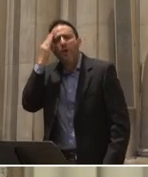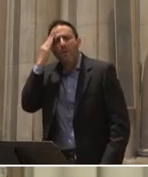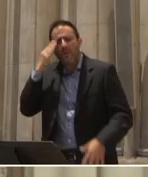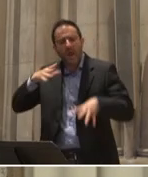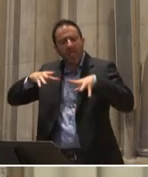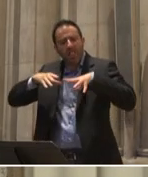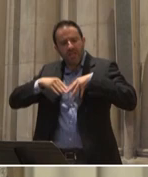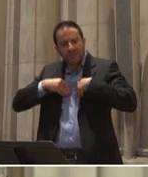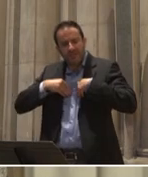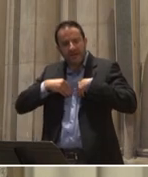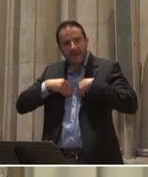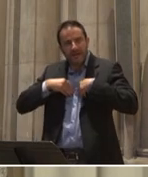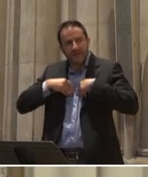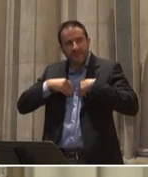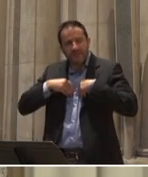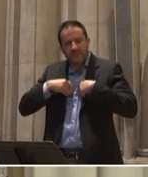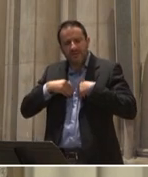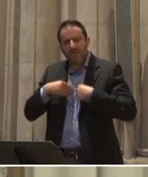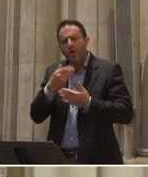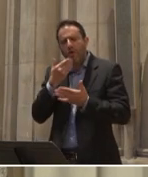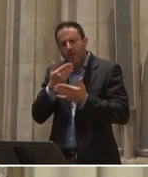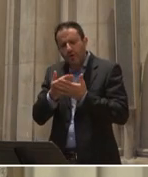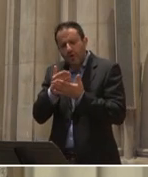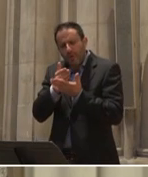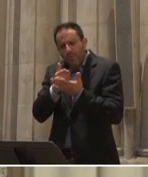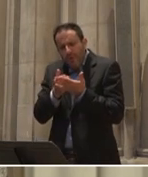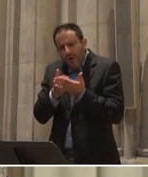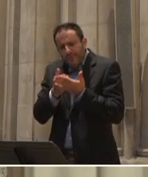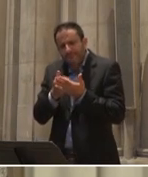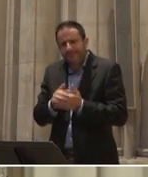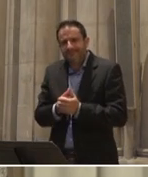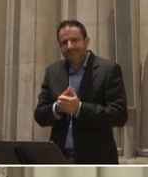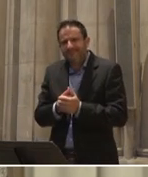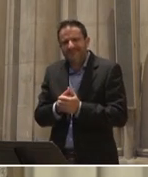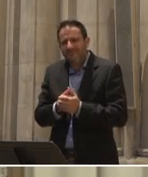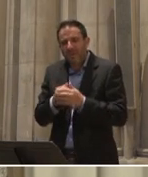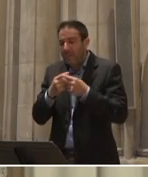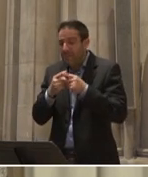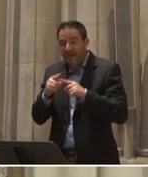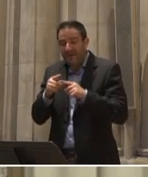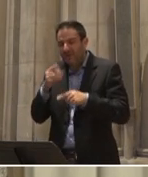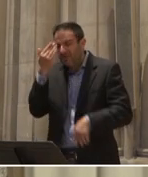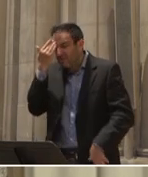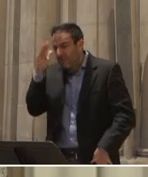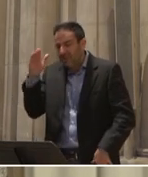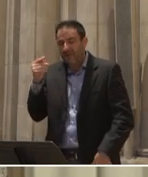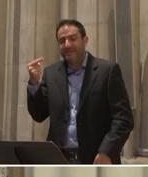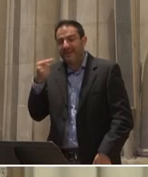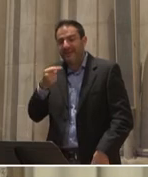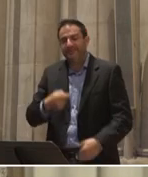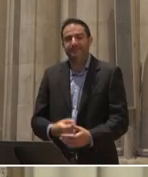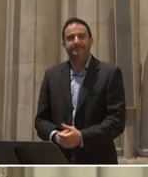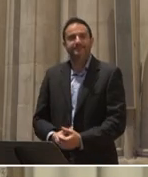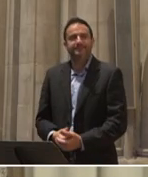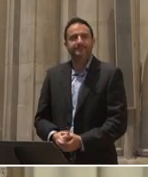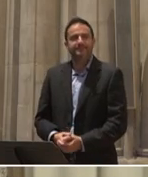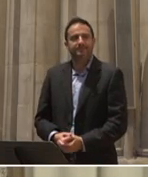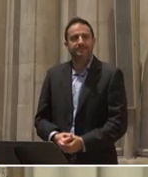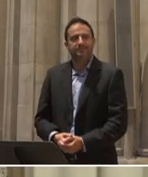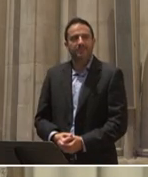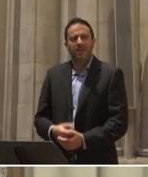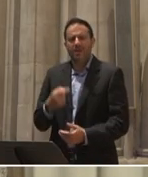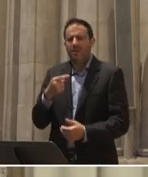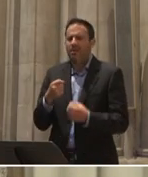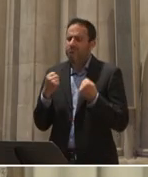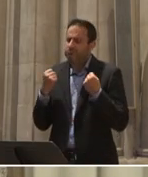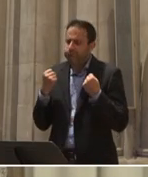accepting that part that as yet you don't know is there? Now, there's a